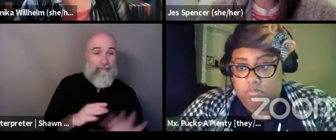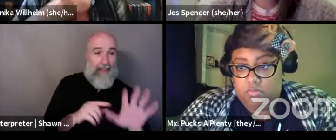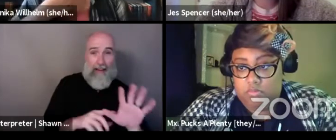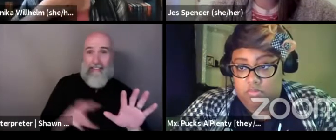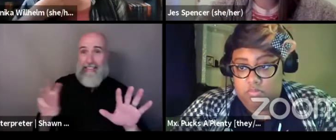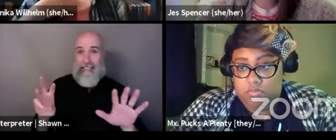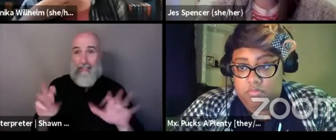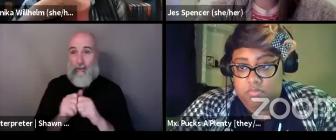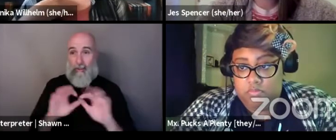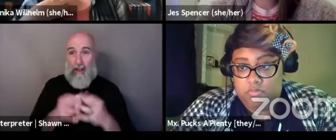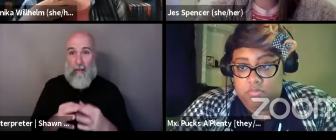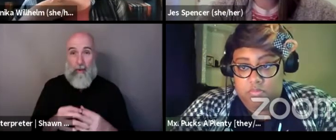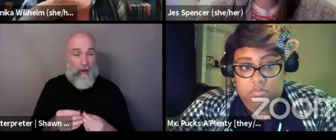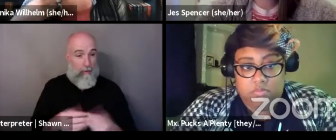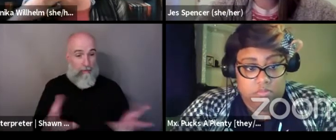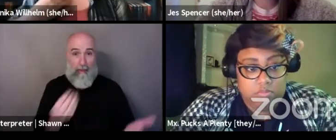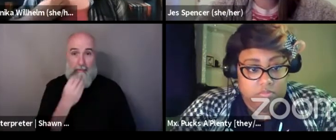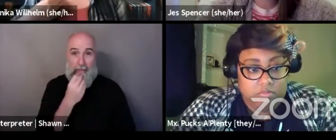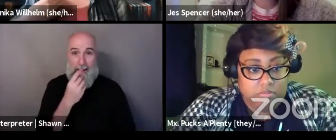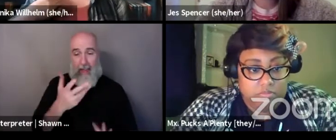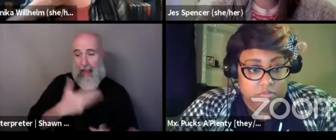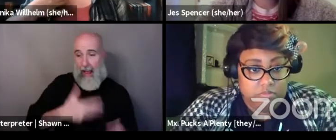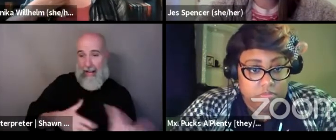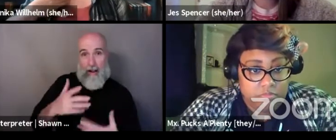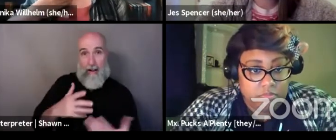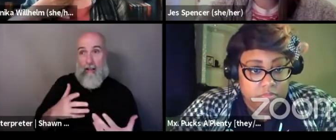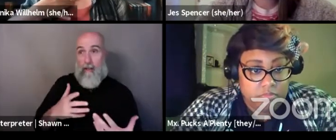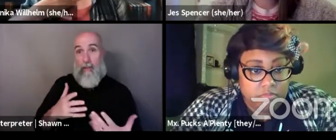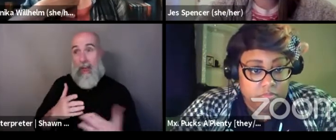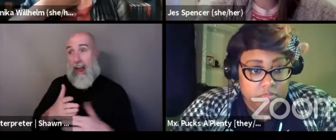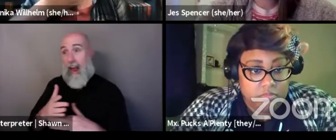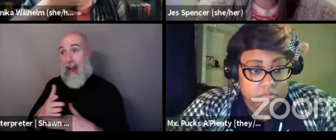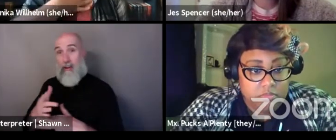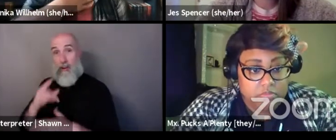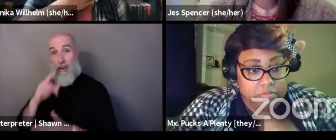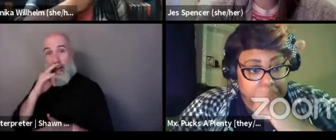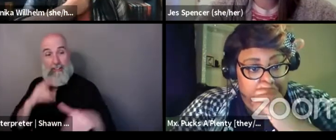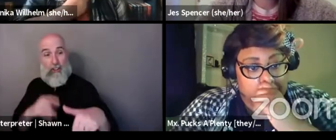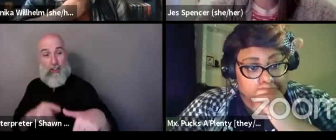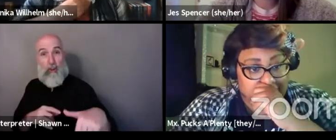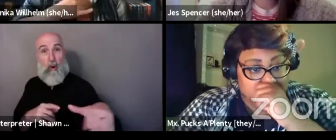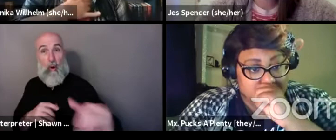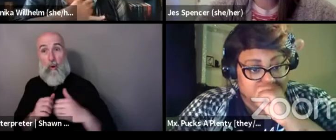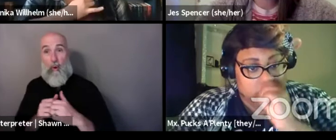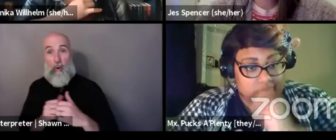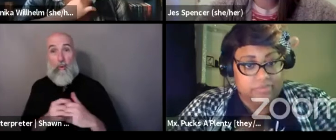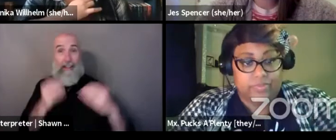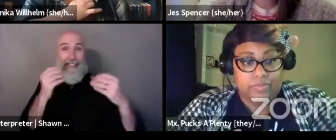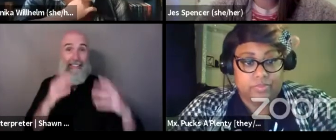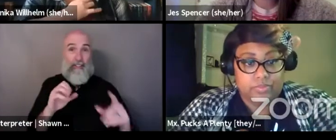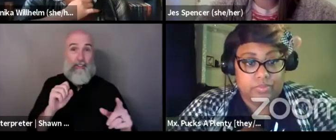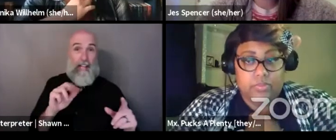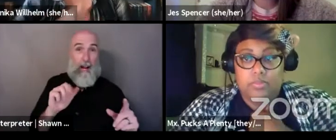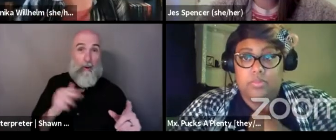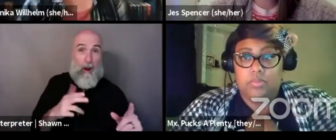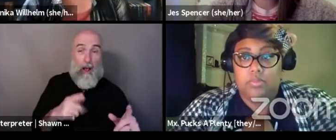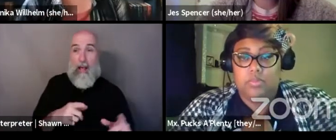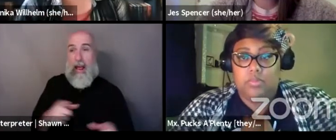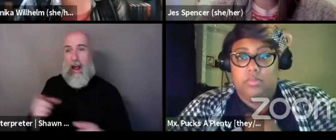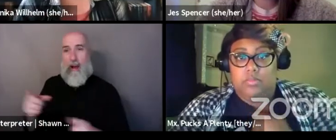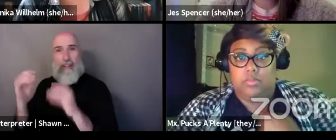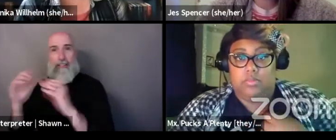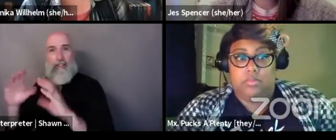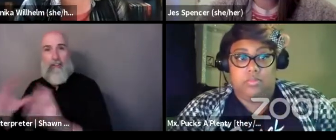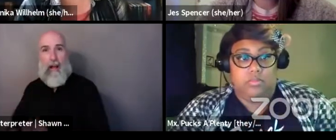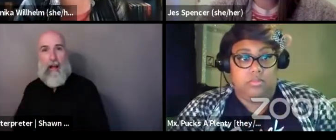family, you get a meal, they can hang out. And then you know what, afterwards your kids are gonna go with teacher Sarah and you're gonna teach a class. Cause I also think